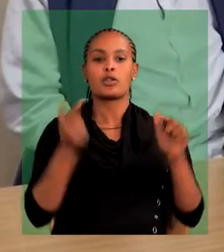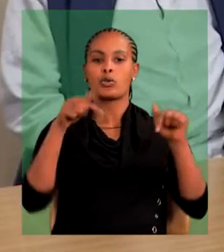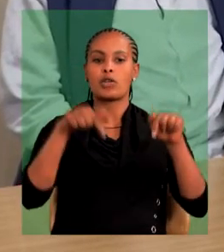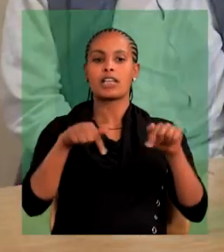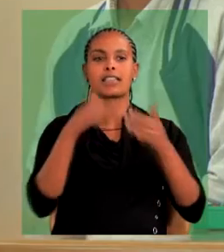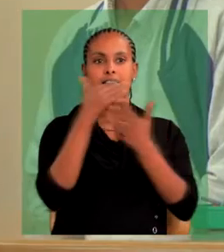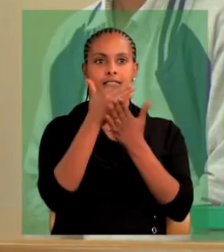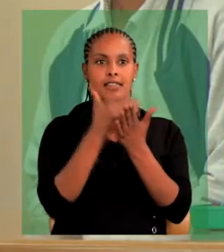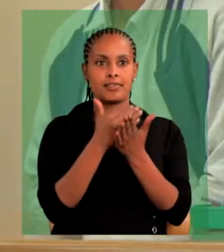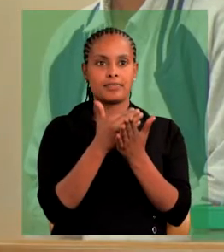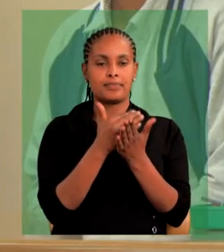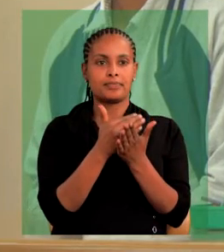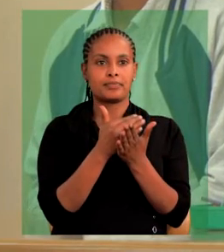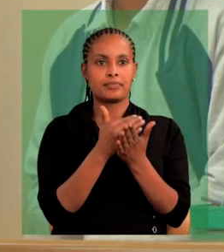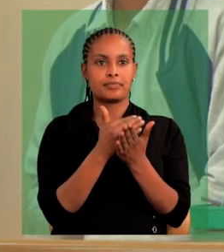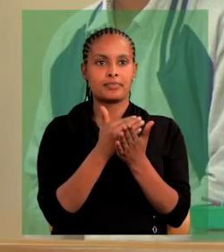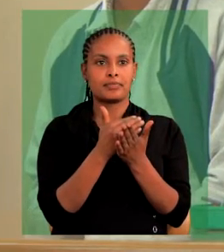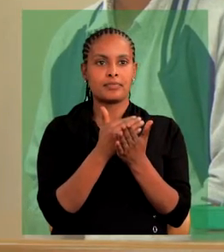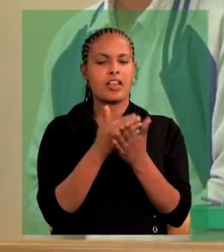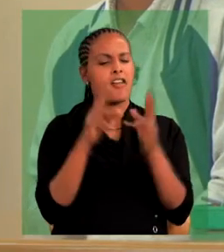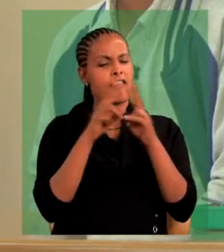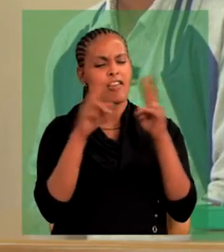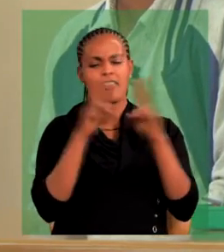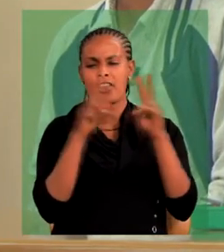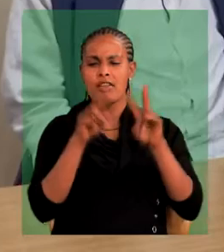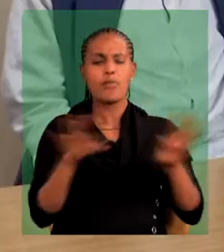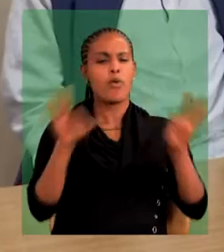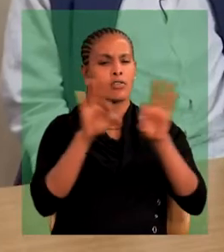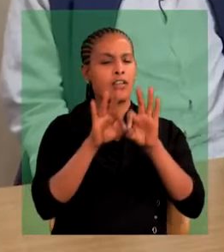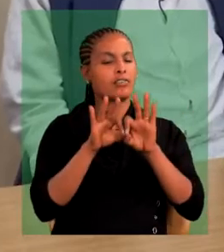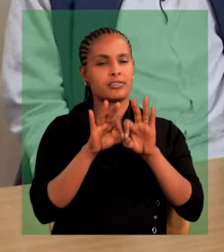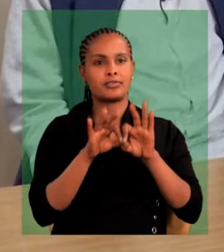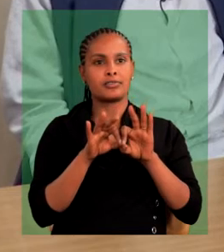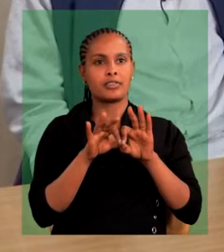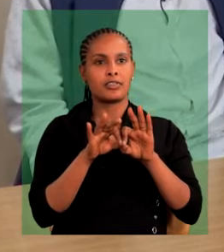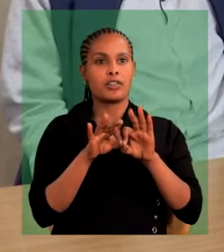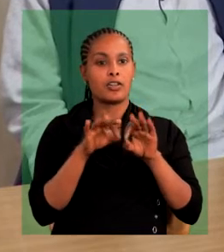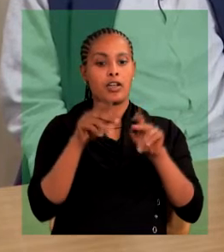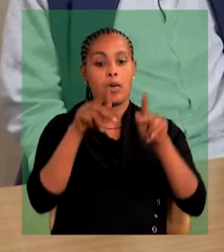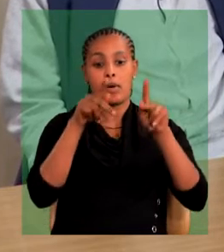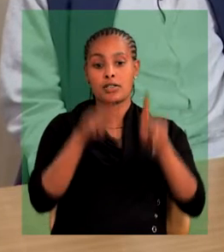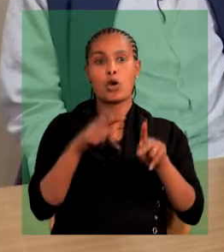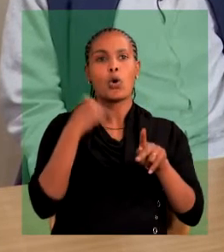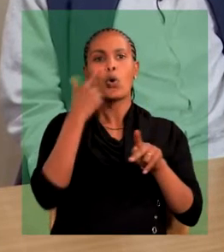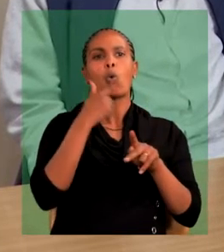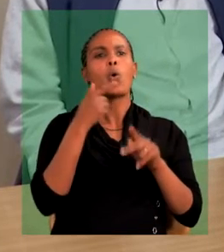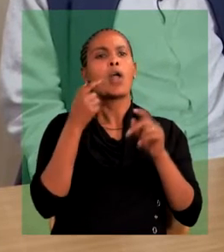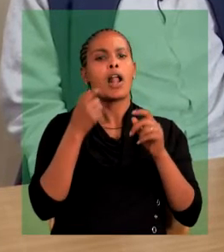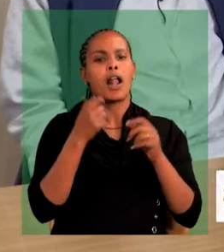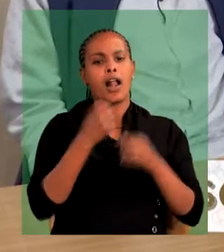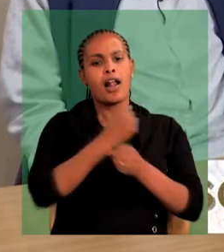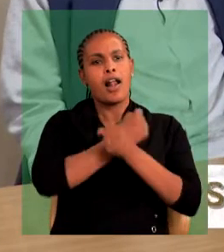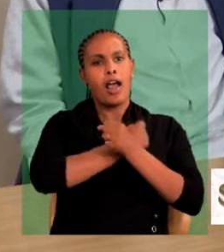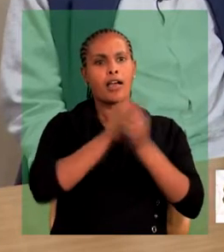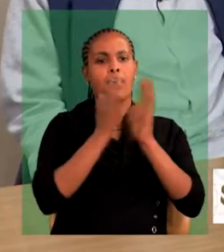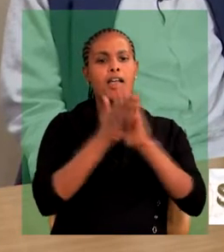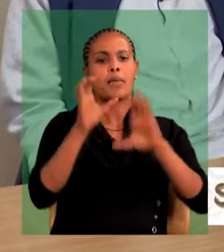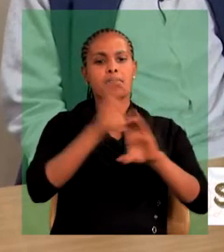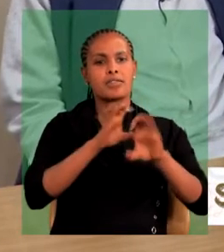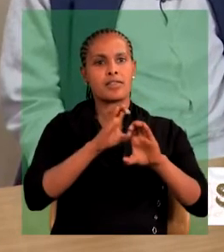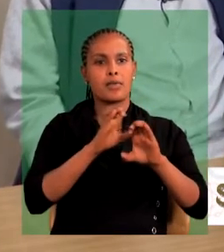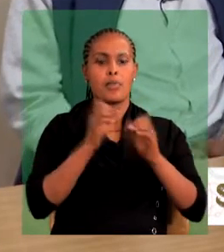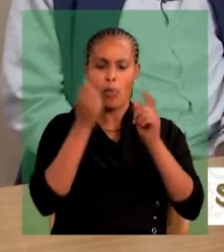Today's lesson is a very important one for a person who likes to understand chemistry